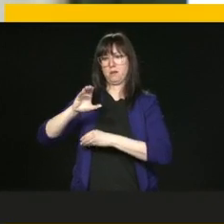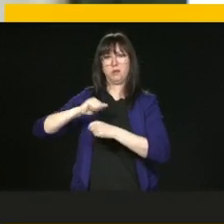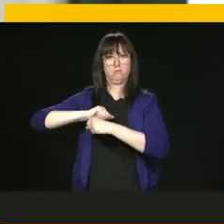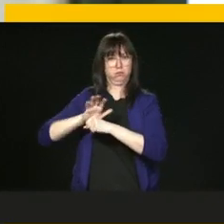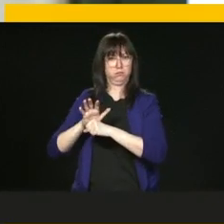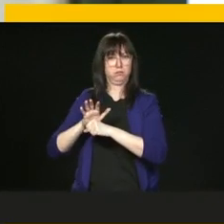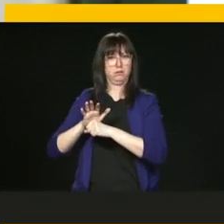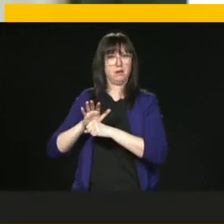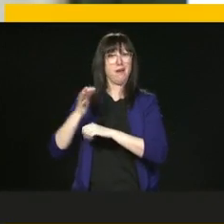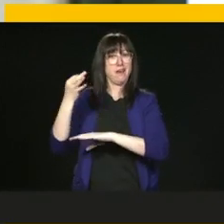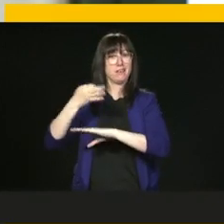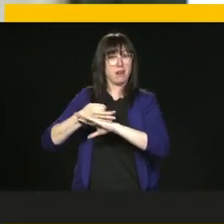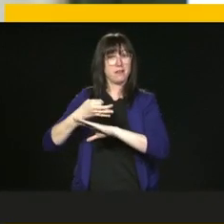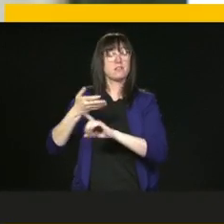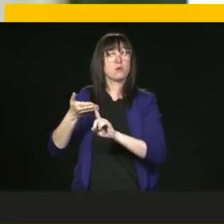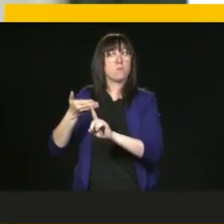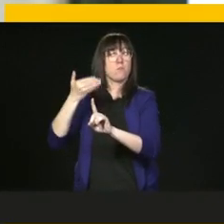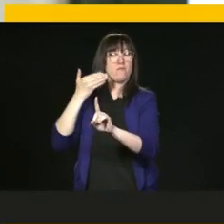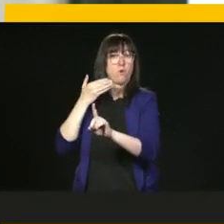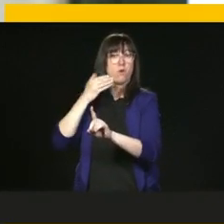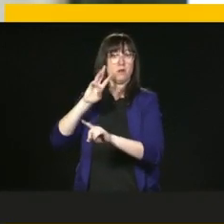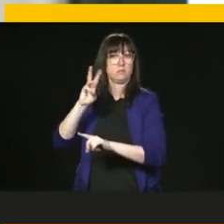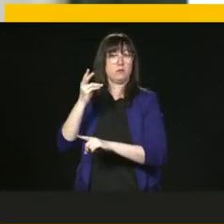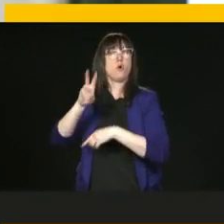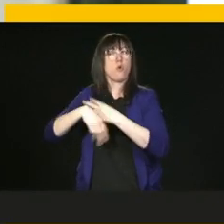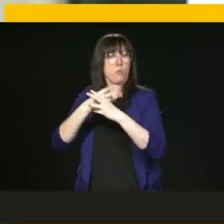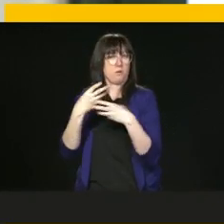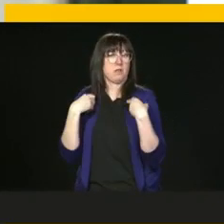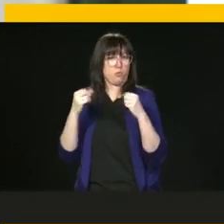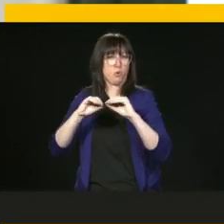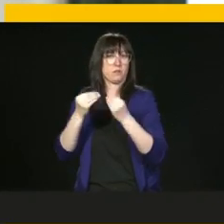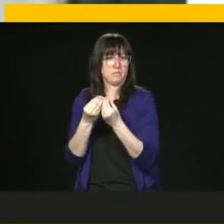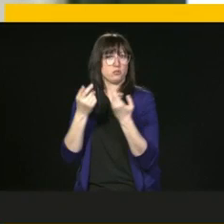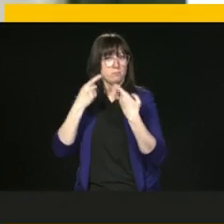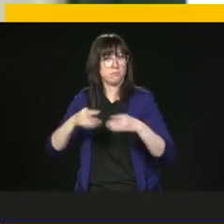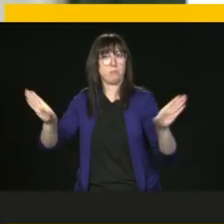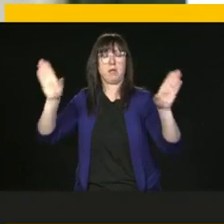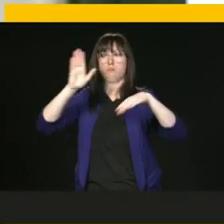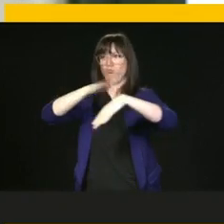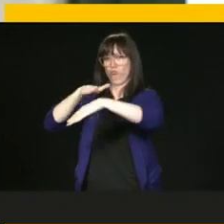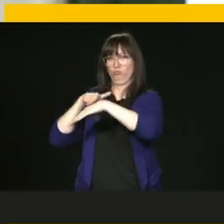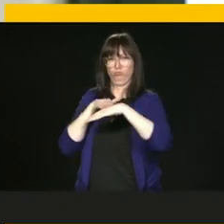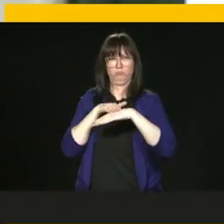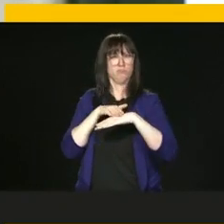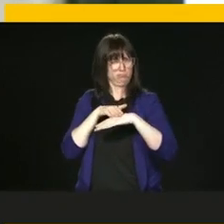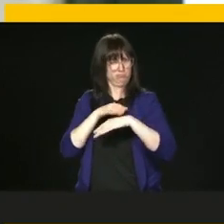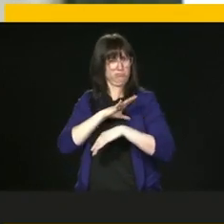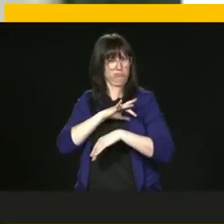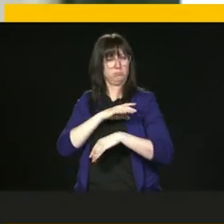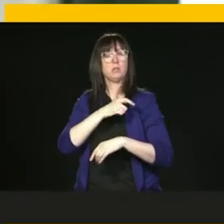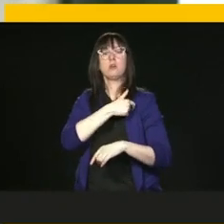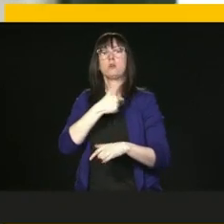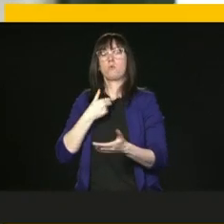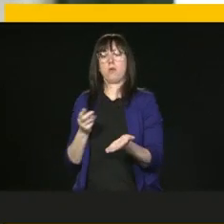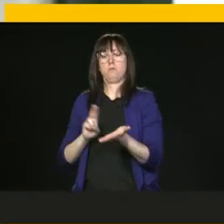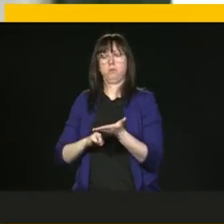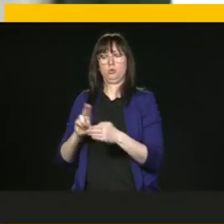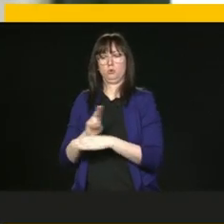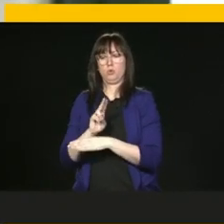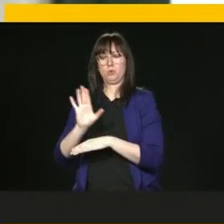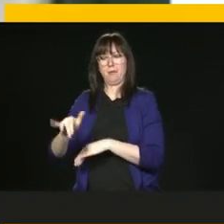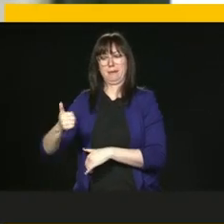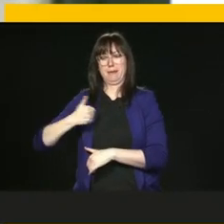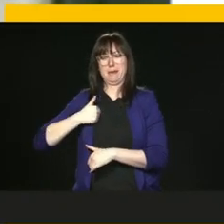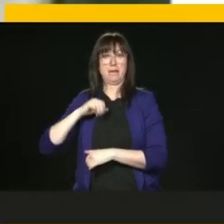9 days ahead of the World Health Organization's public warning. We've signed a contract to use this